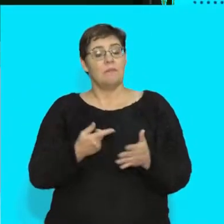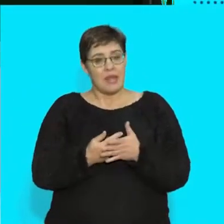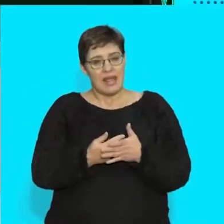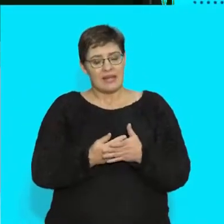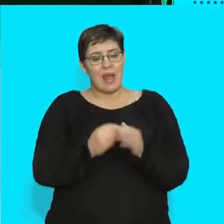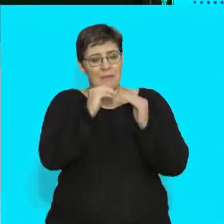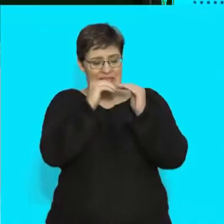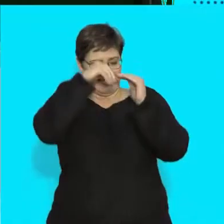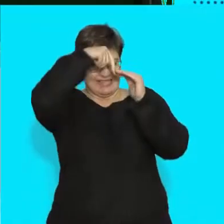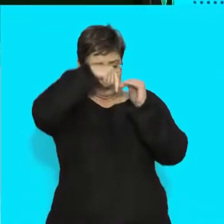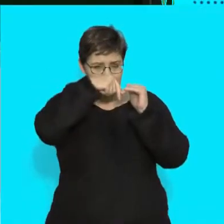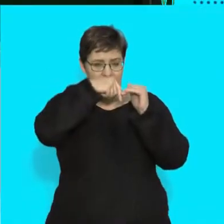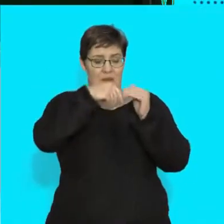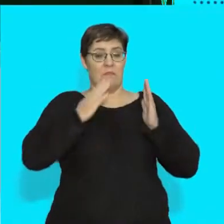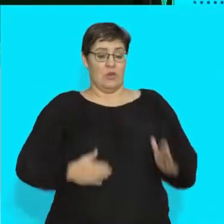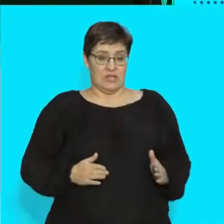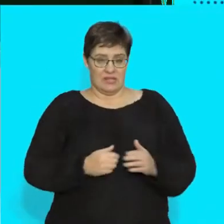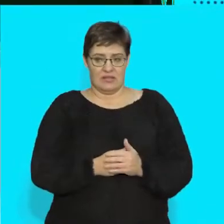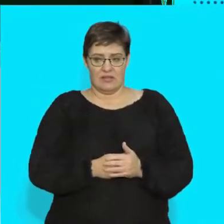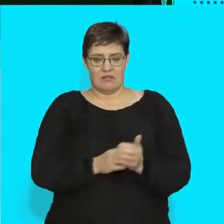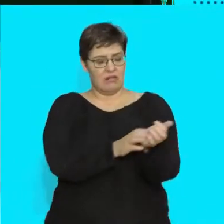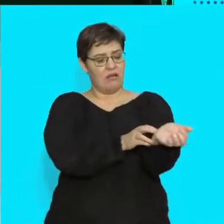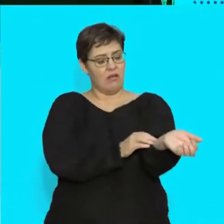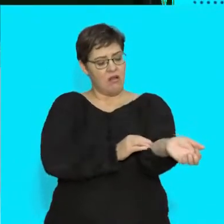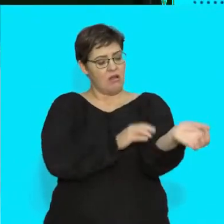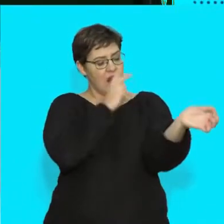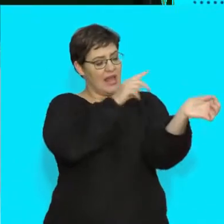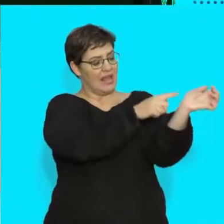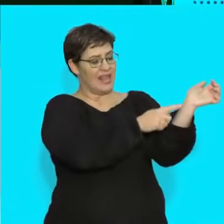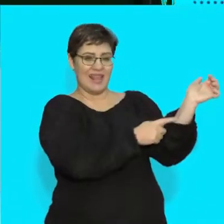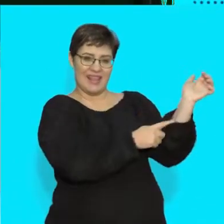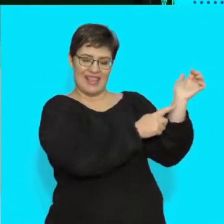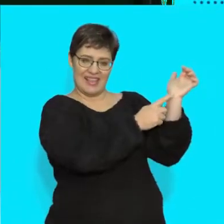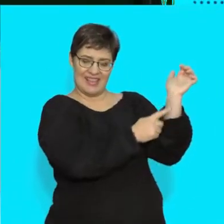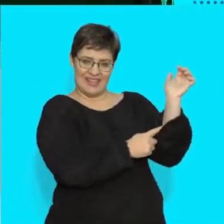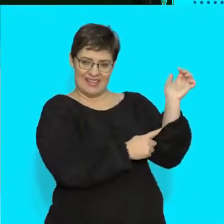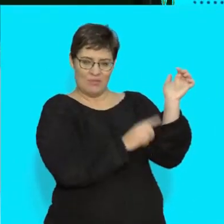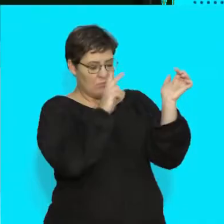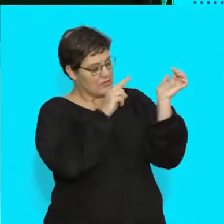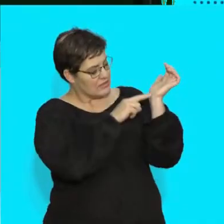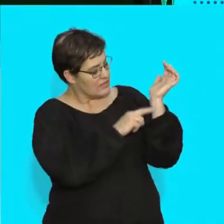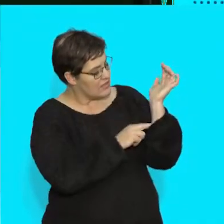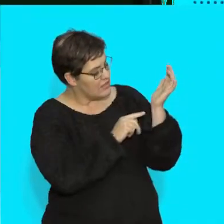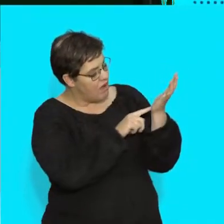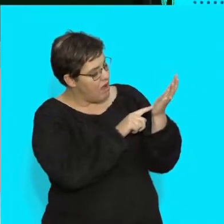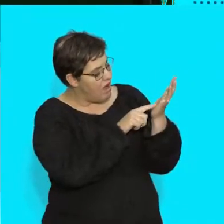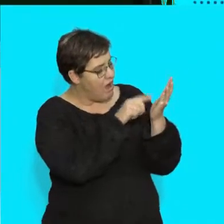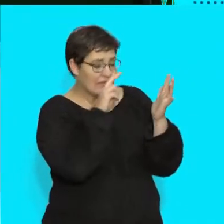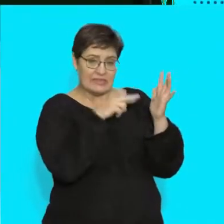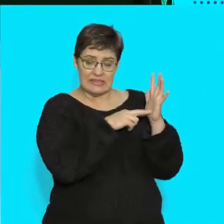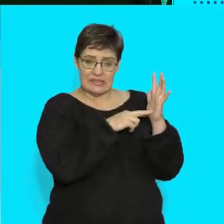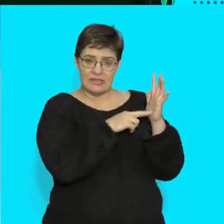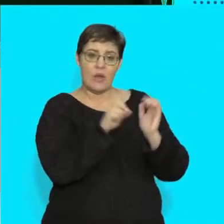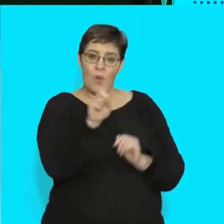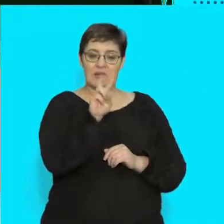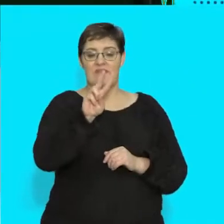them slightly deeper in the body. If you go and look at all these over here that you can see on your arms, right, those are